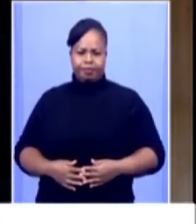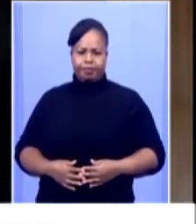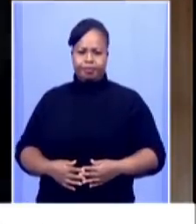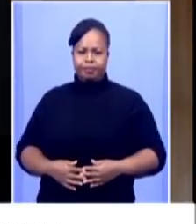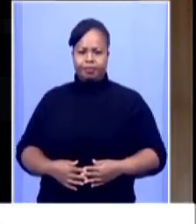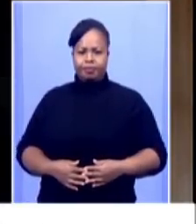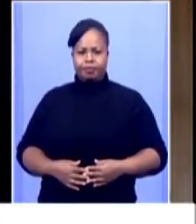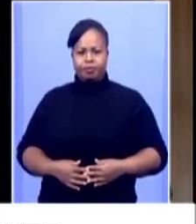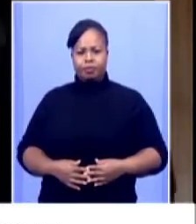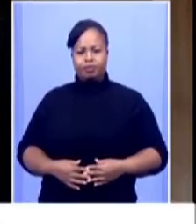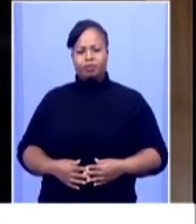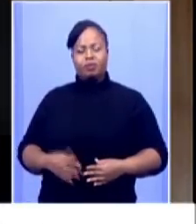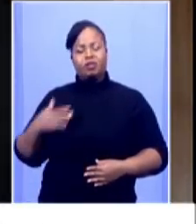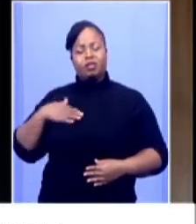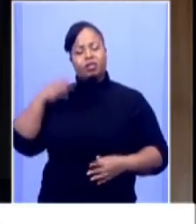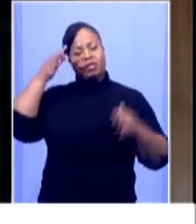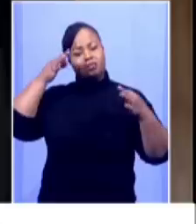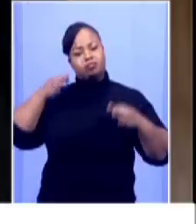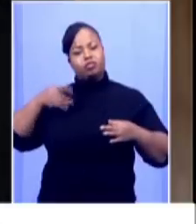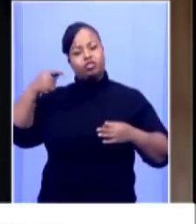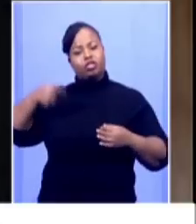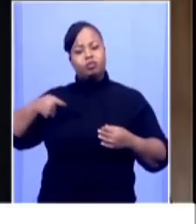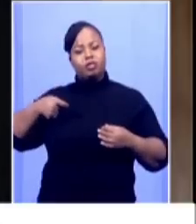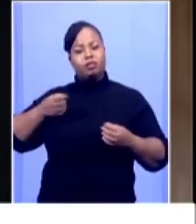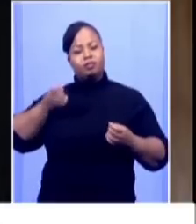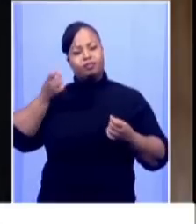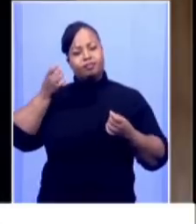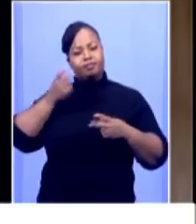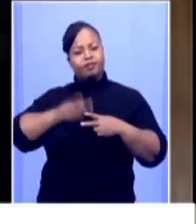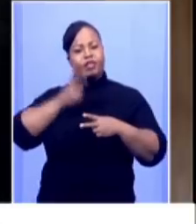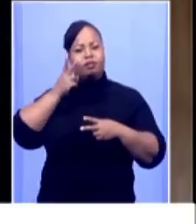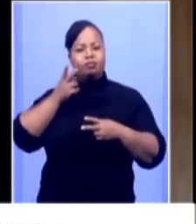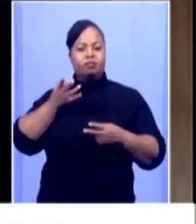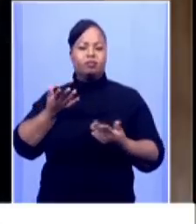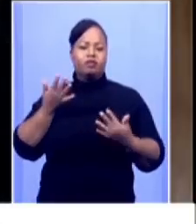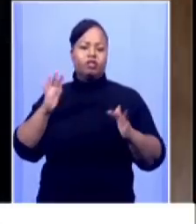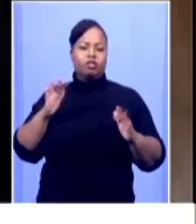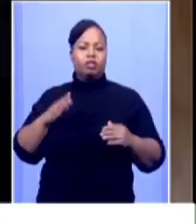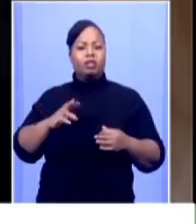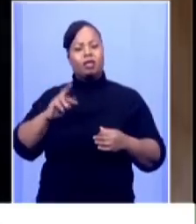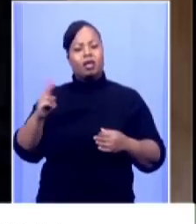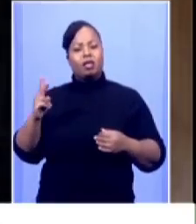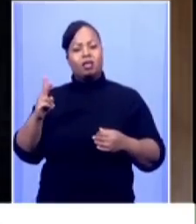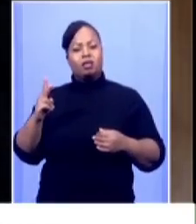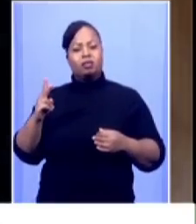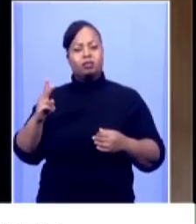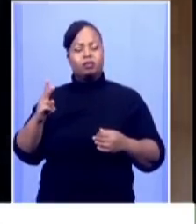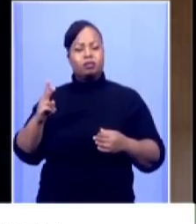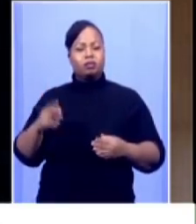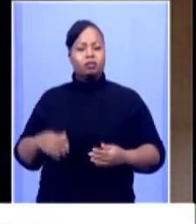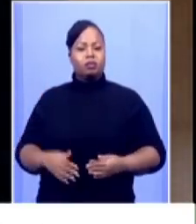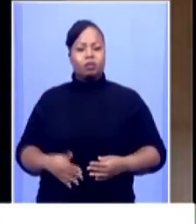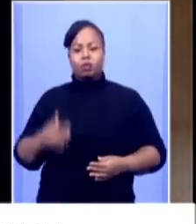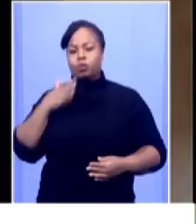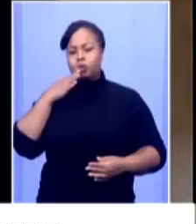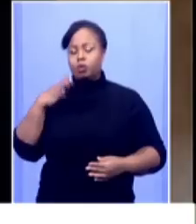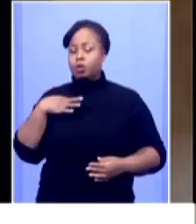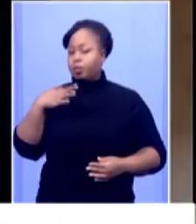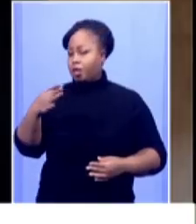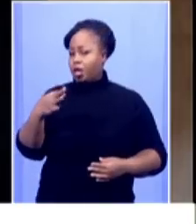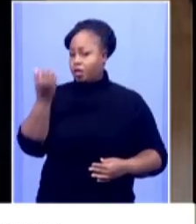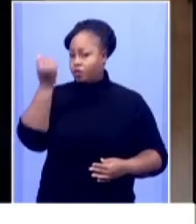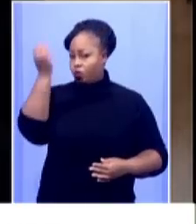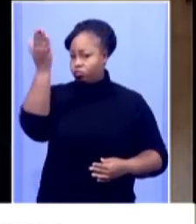a judgment was given, and certain of the accused applied for leave to appeal to the